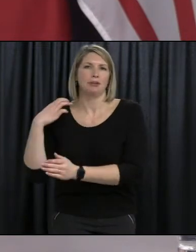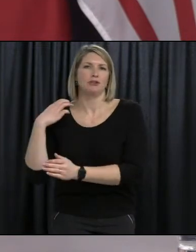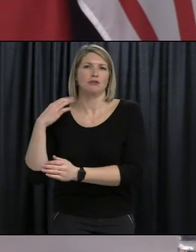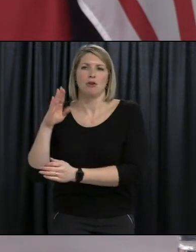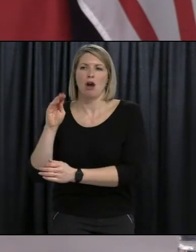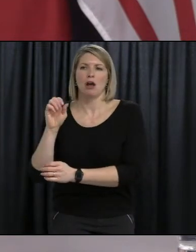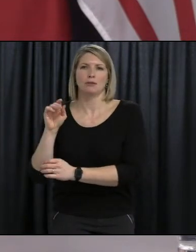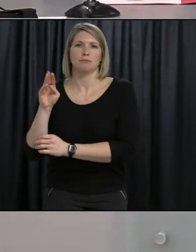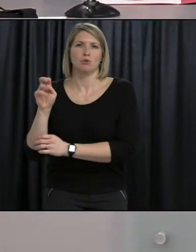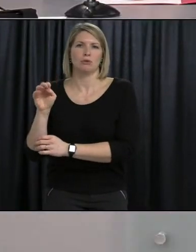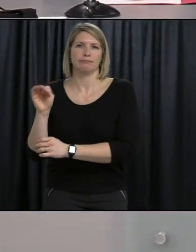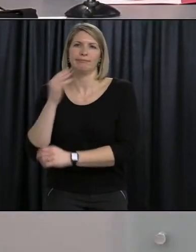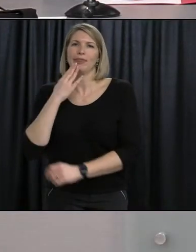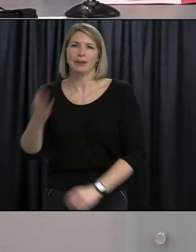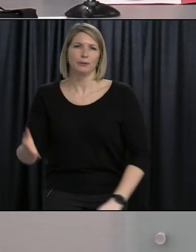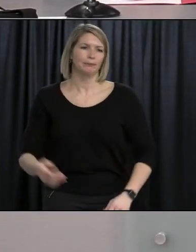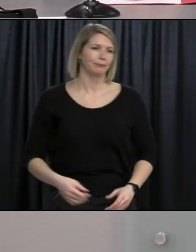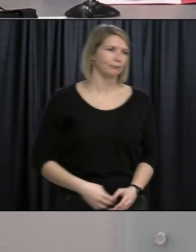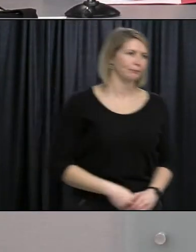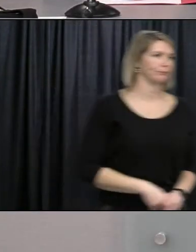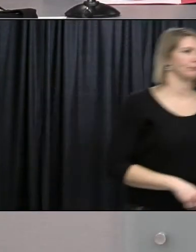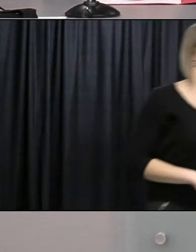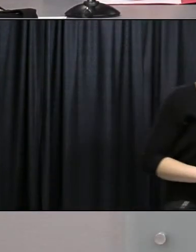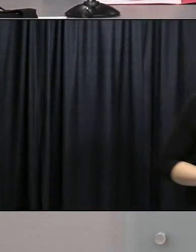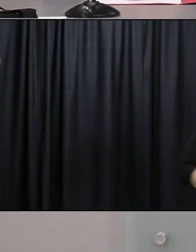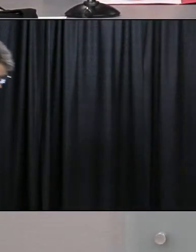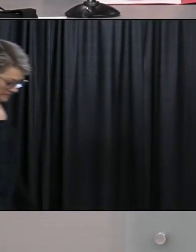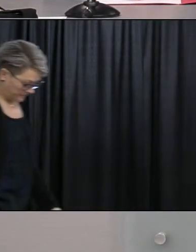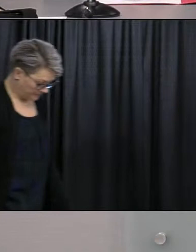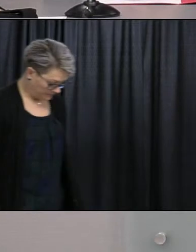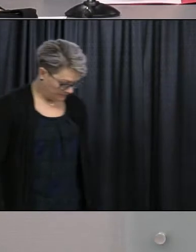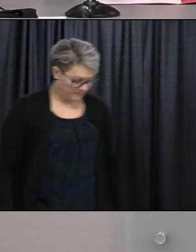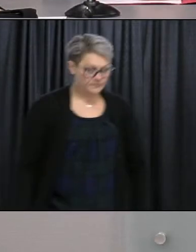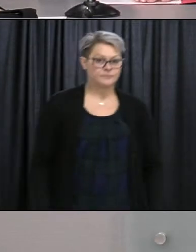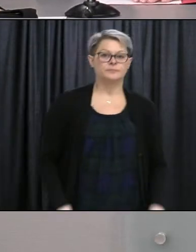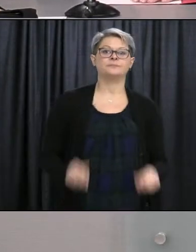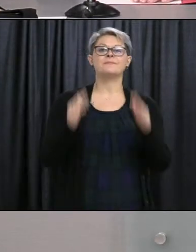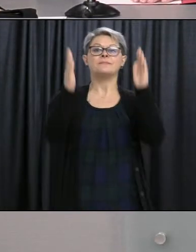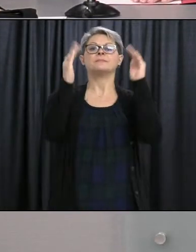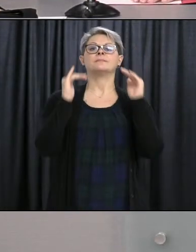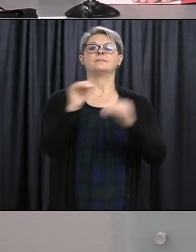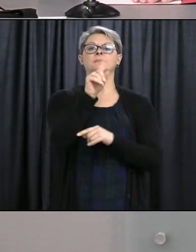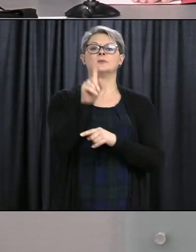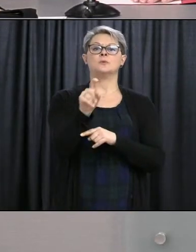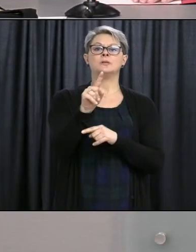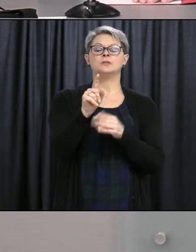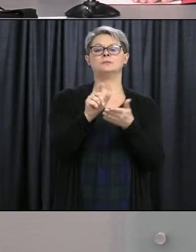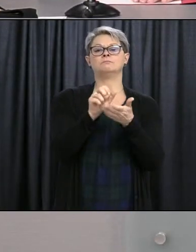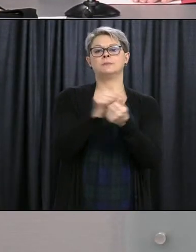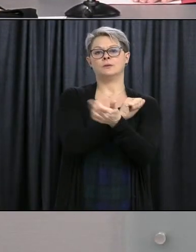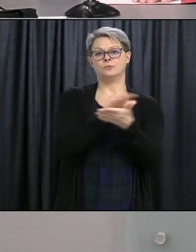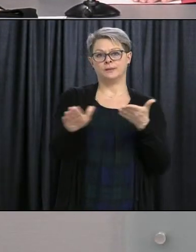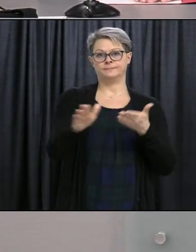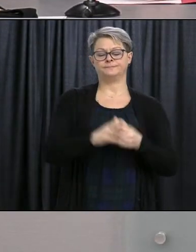Thank you. Our next questions are from Peter Jackson with The Telegram. Please go ahead.